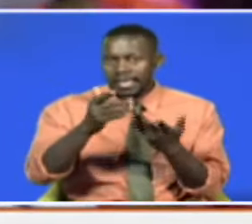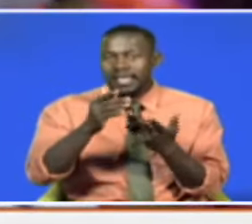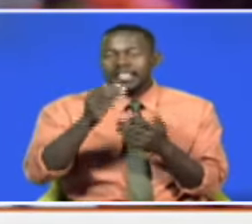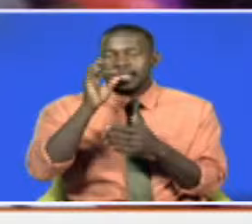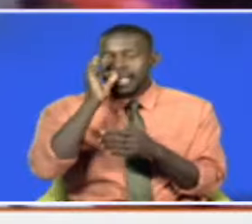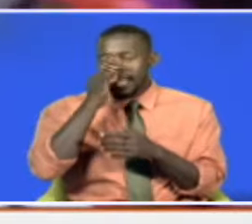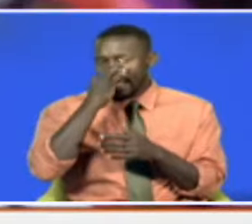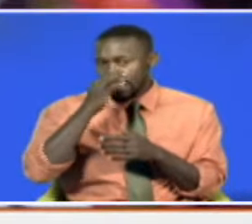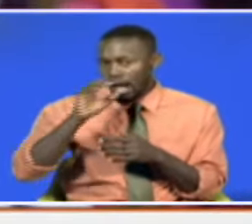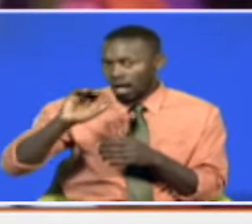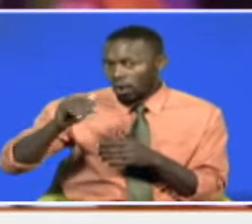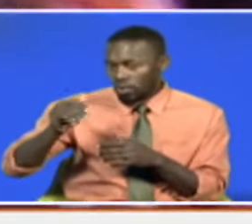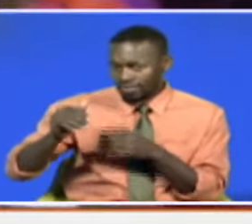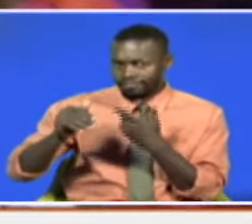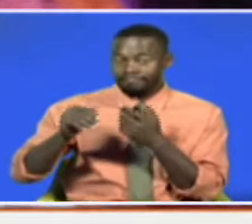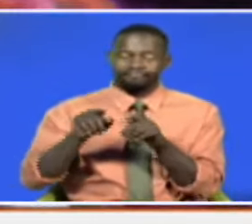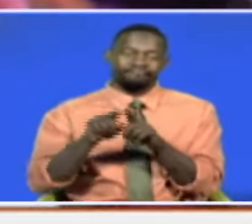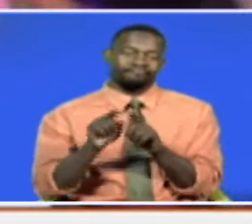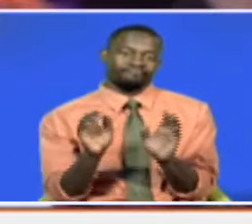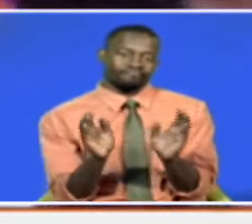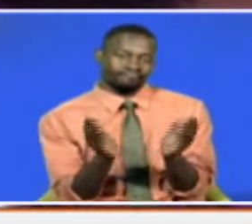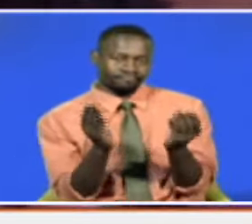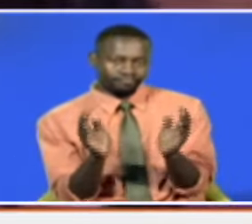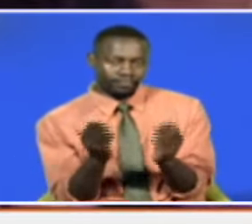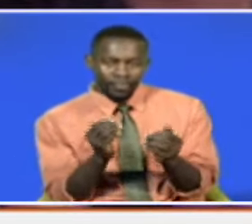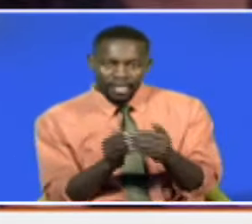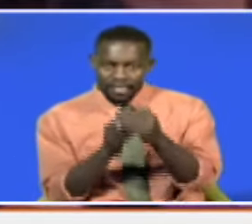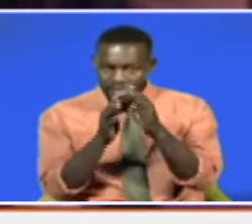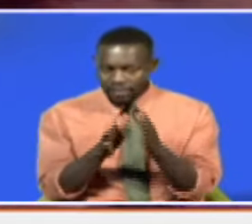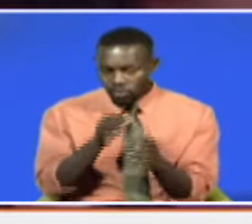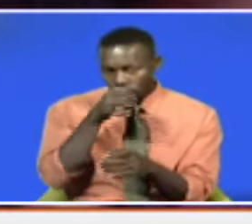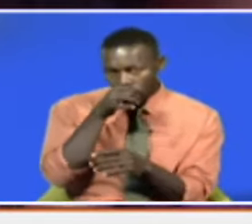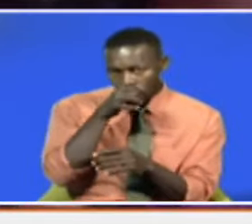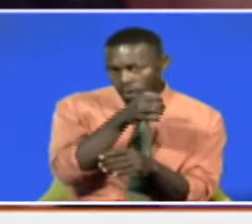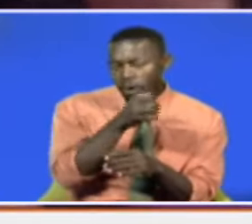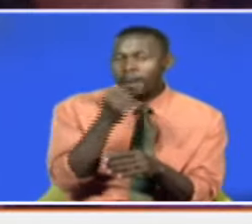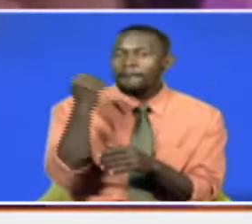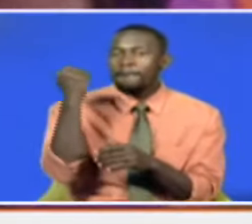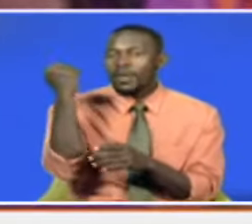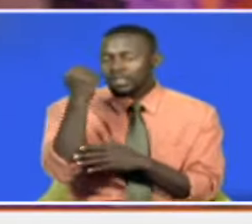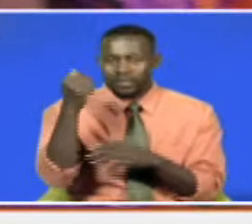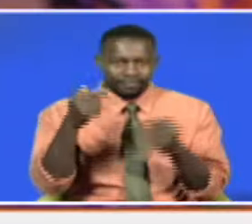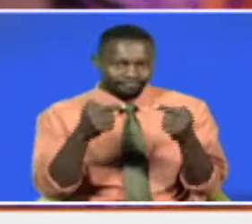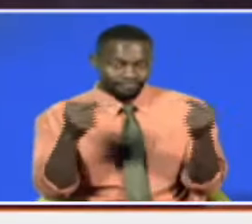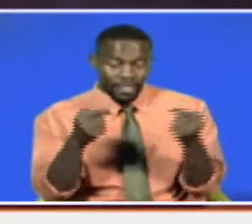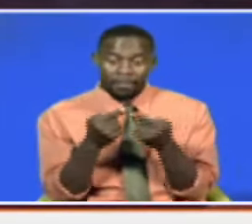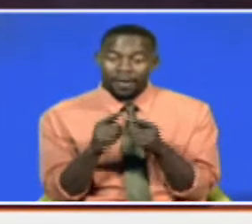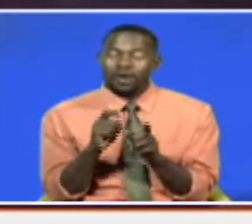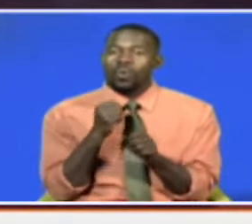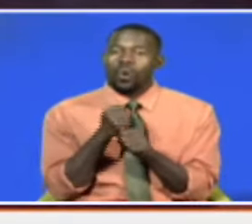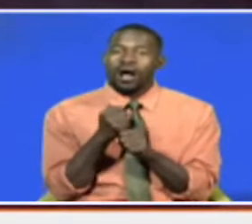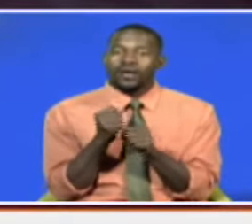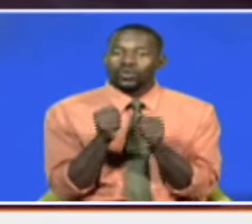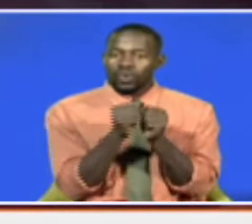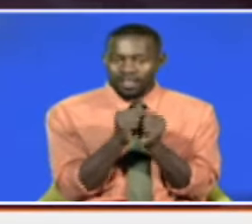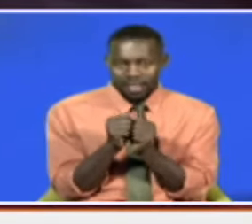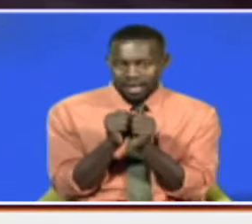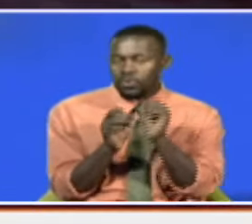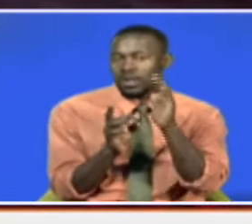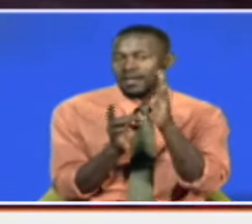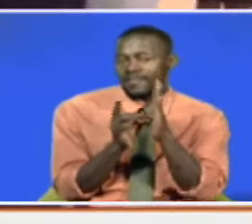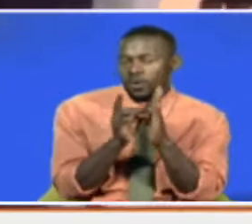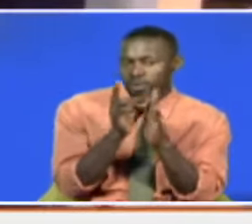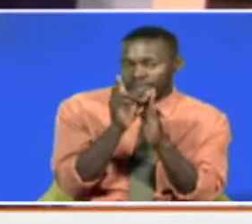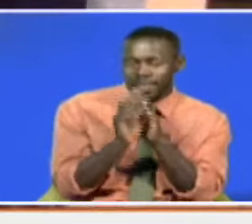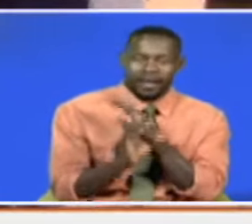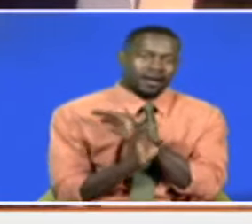Nyeri County, where he encouraged leaders to put aside their political differences and work together to advance the country's development